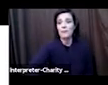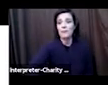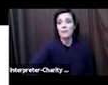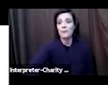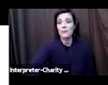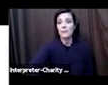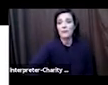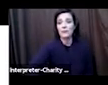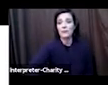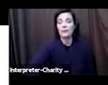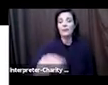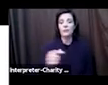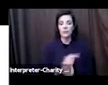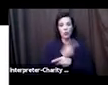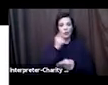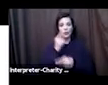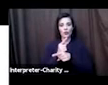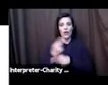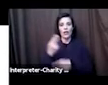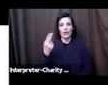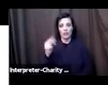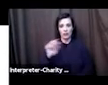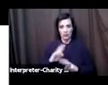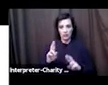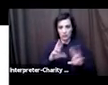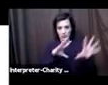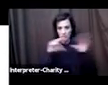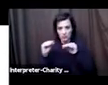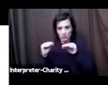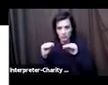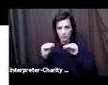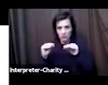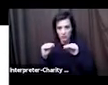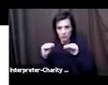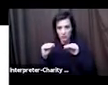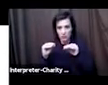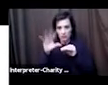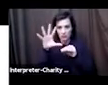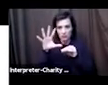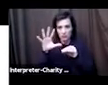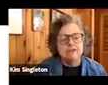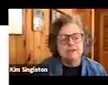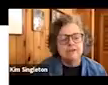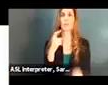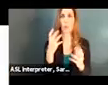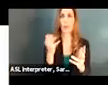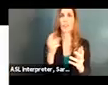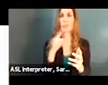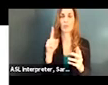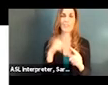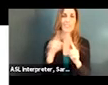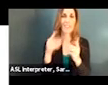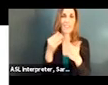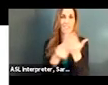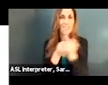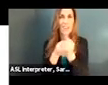kind of stepped because we have so many different funding sources. Anybody can have a demonstration in